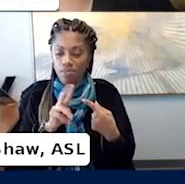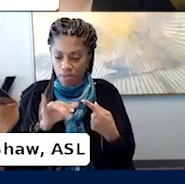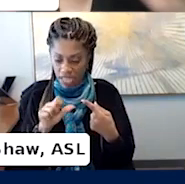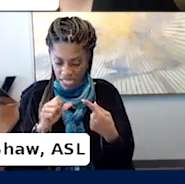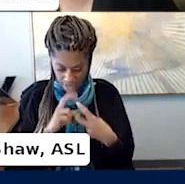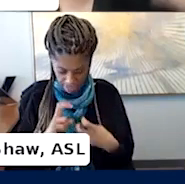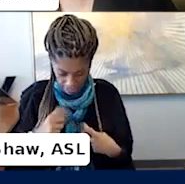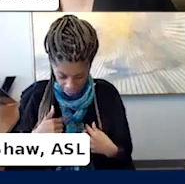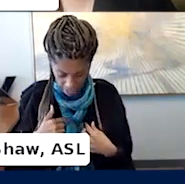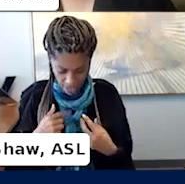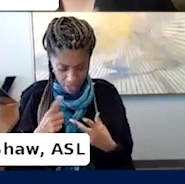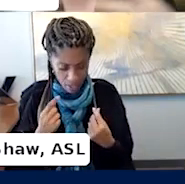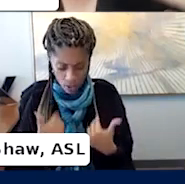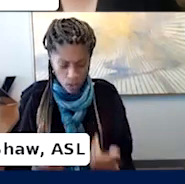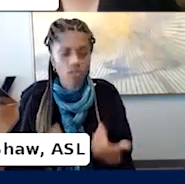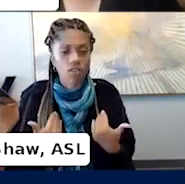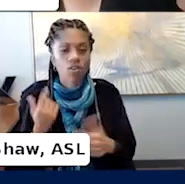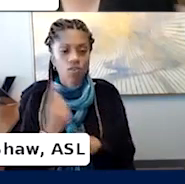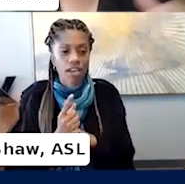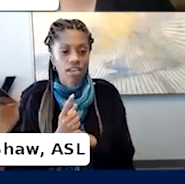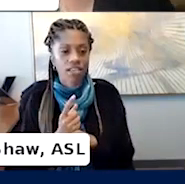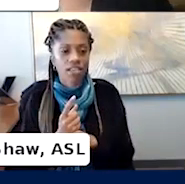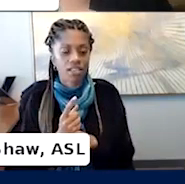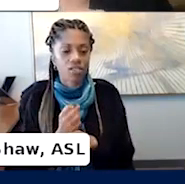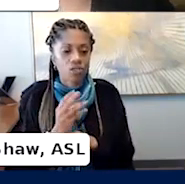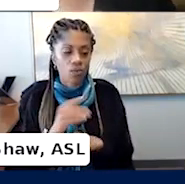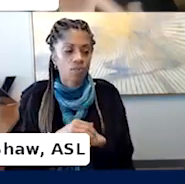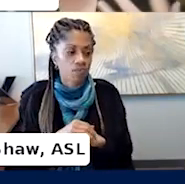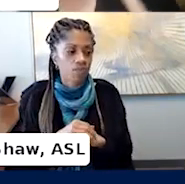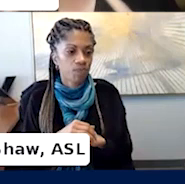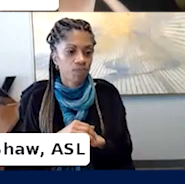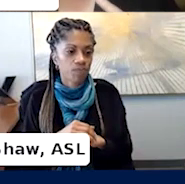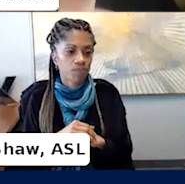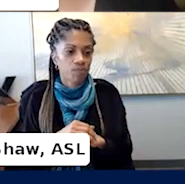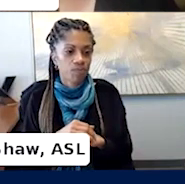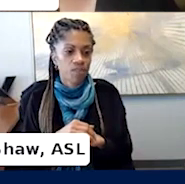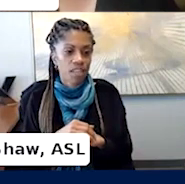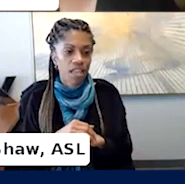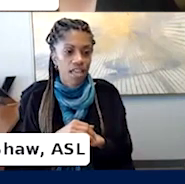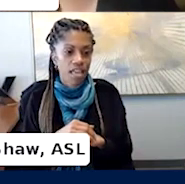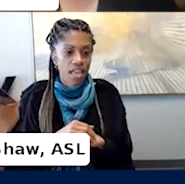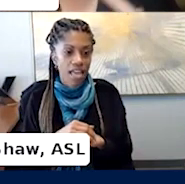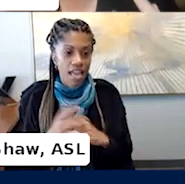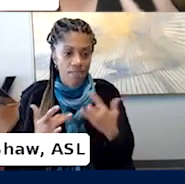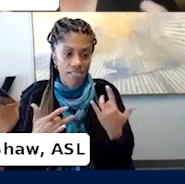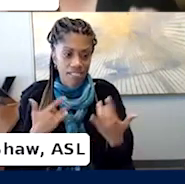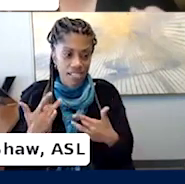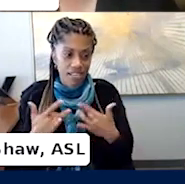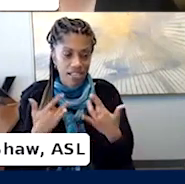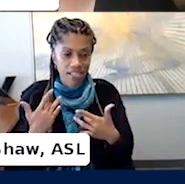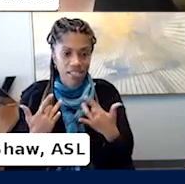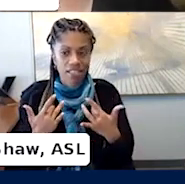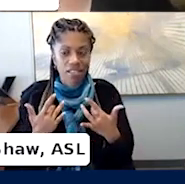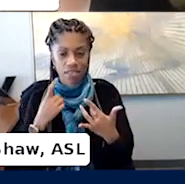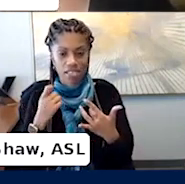in listening, and as we spread that out operationally. So I'm excited because I know that a lot of you are asking these really